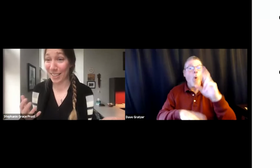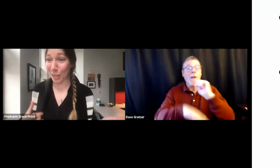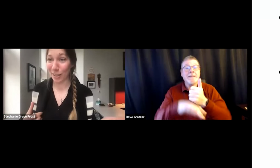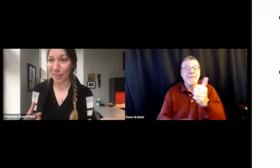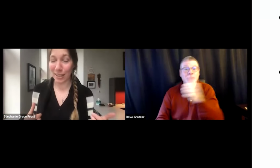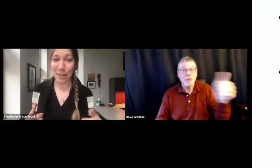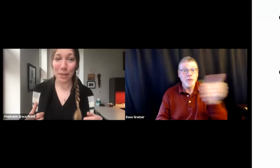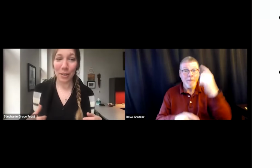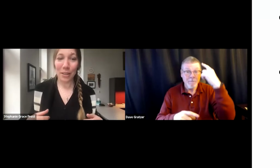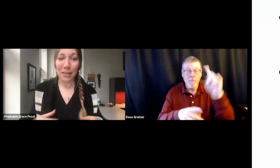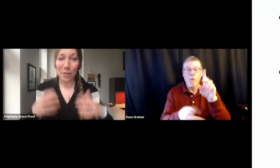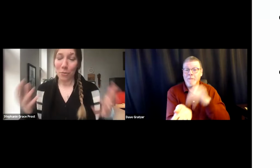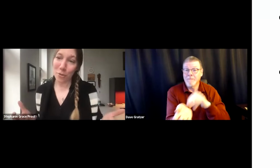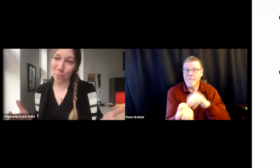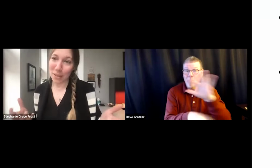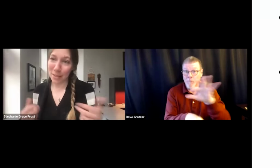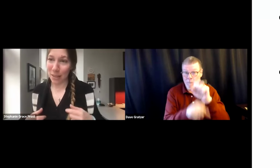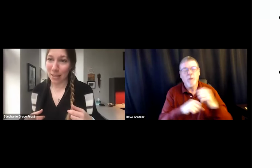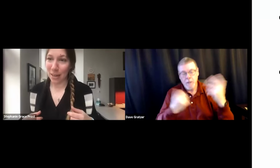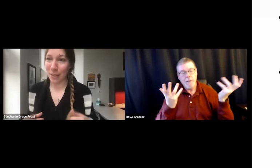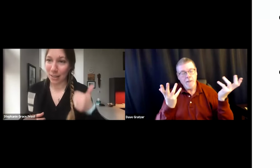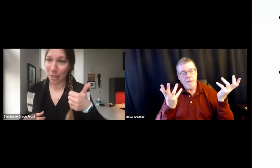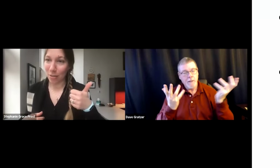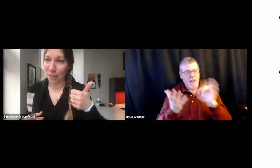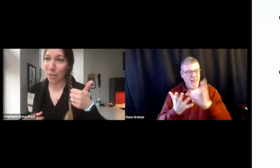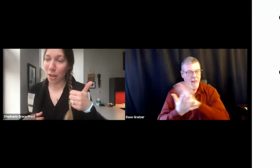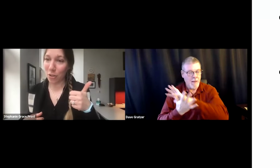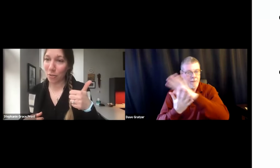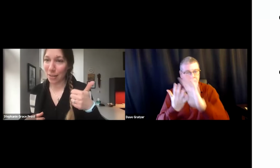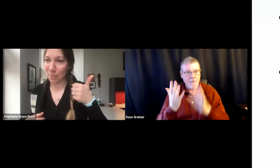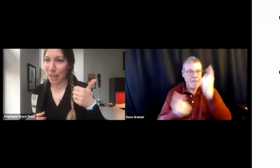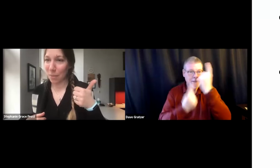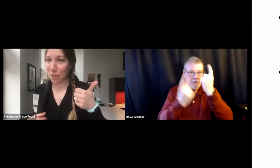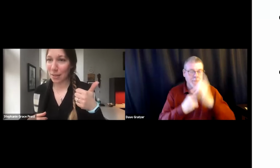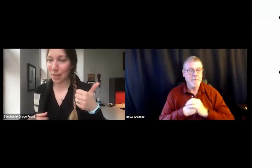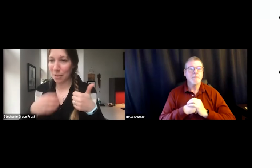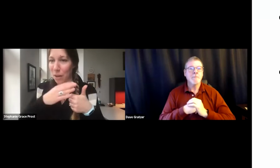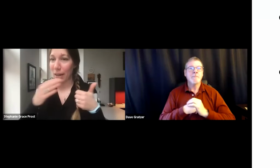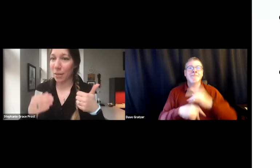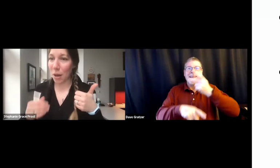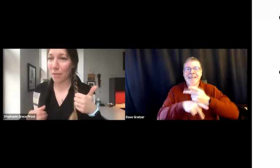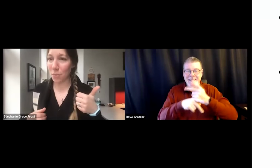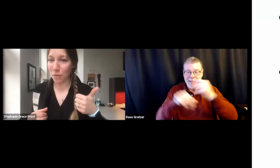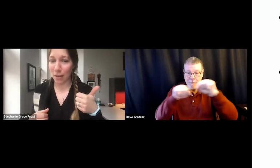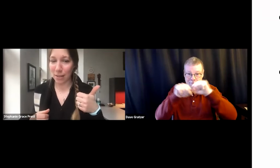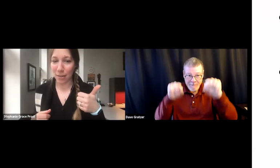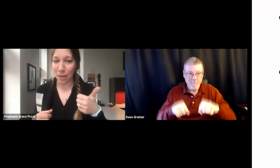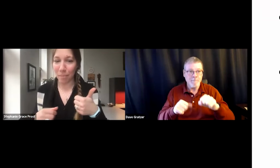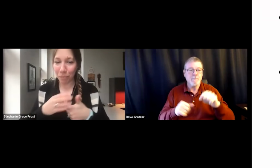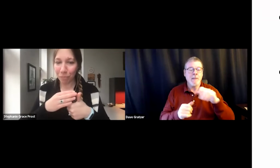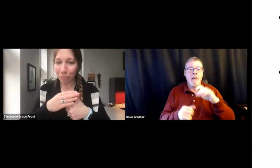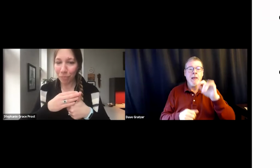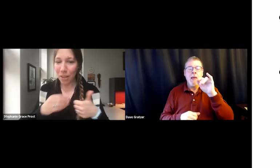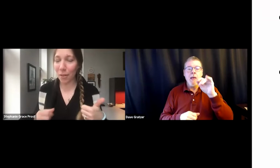often the case here in Kentucky. So those would be some things that I would consider. Ecological systems, keep those systems in mind if you have to move outside